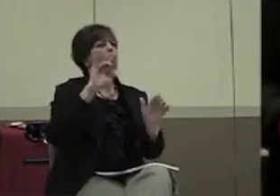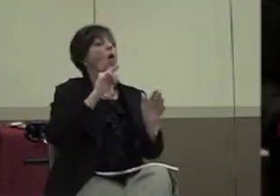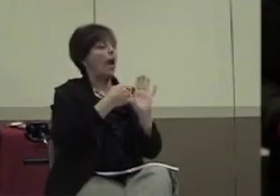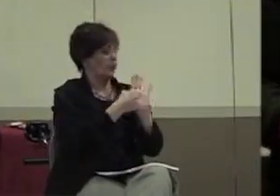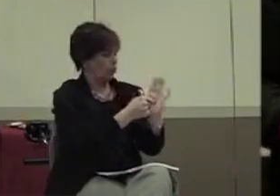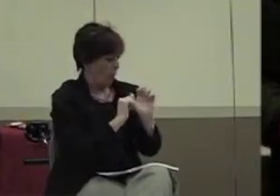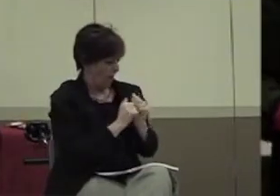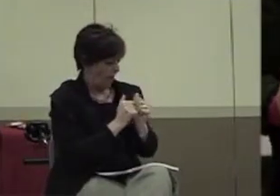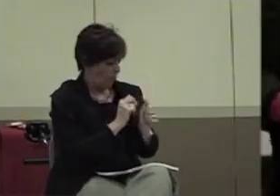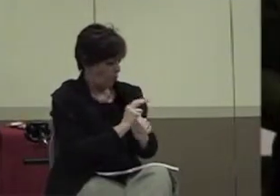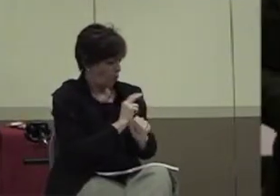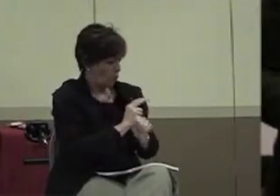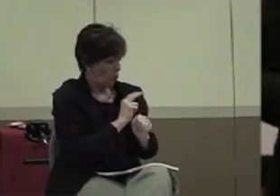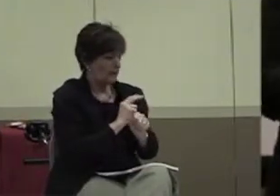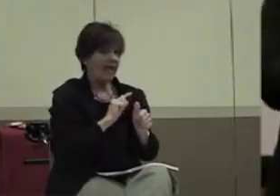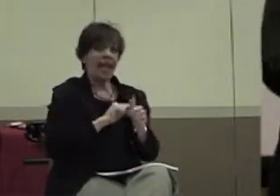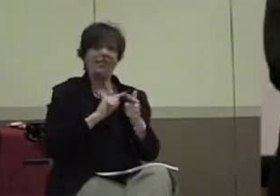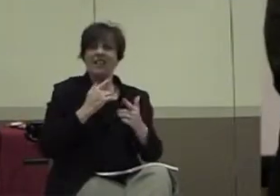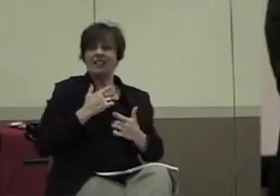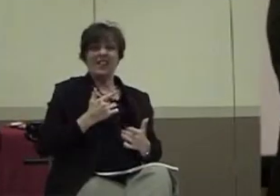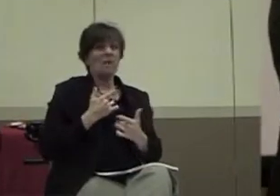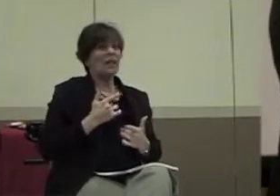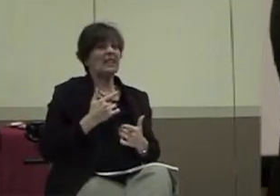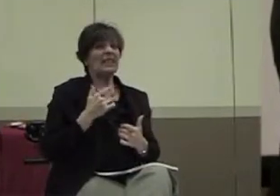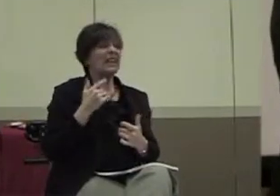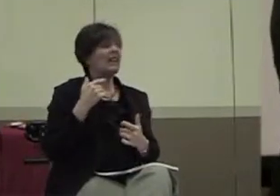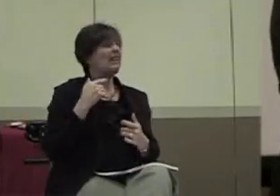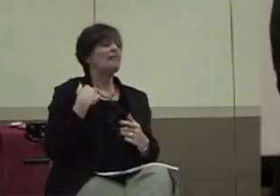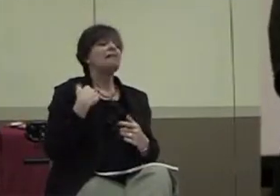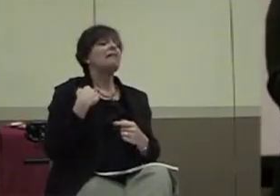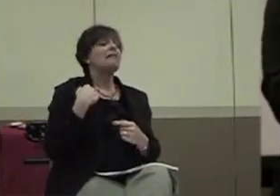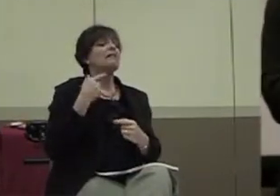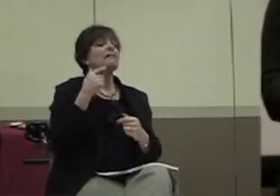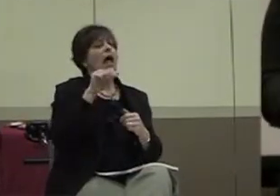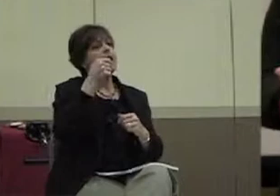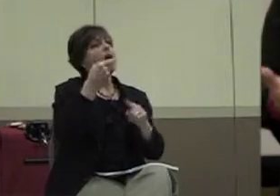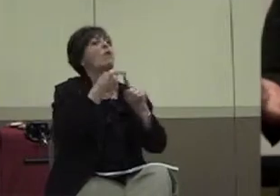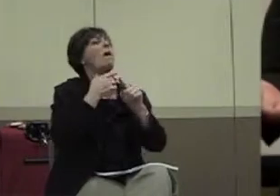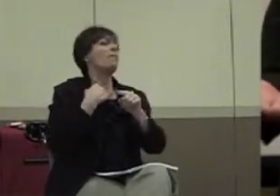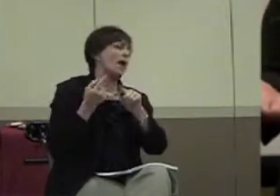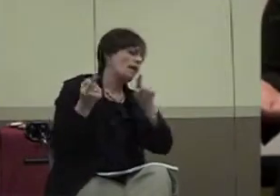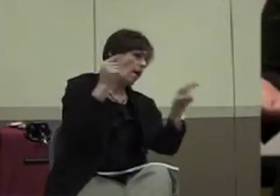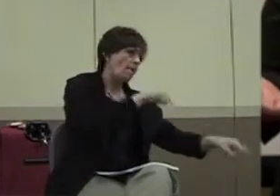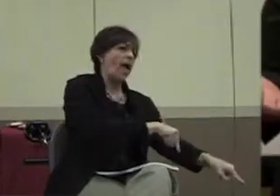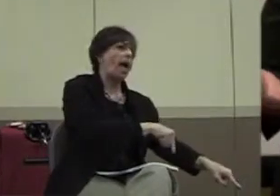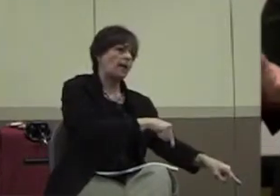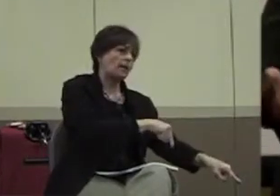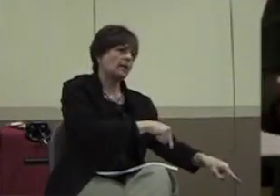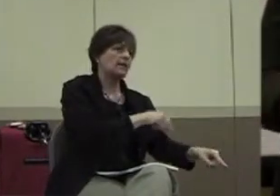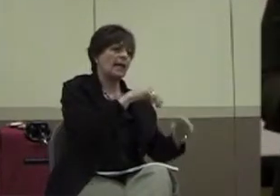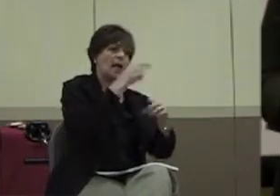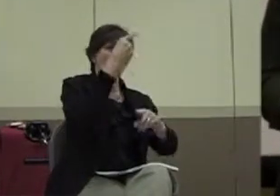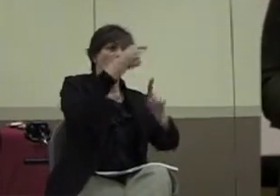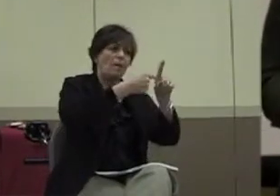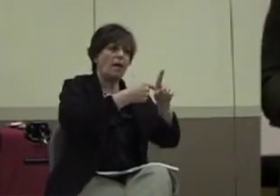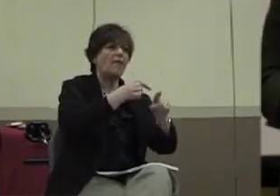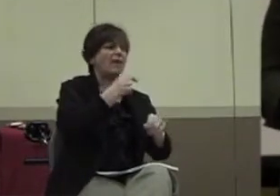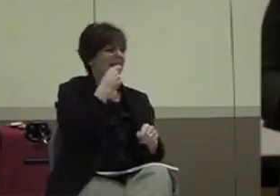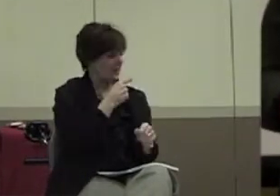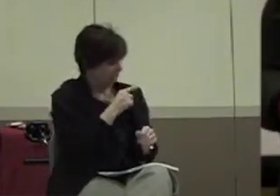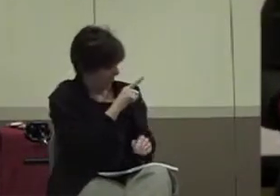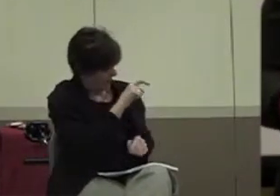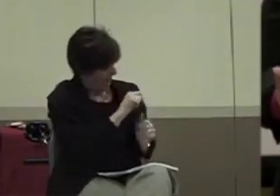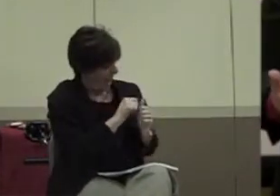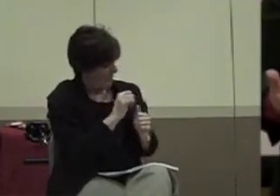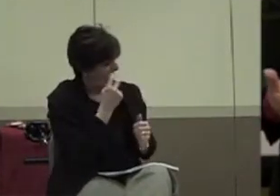use it. And then typically I can't get back for another month. I come back a month later, and I say, how's the visual schedule